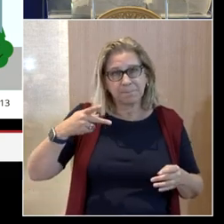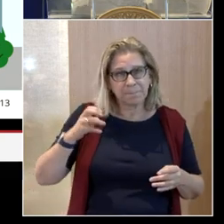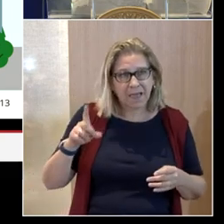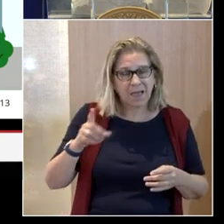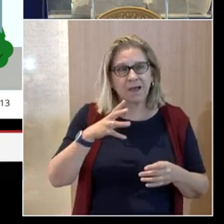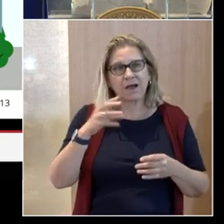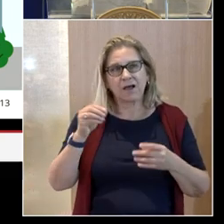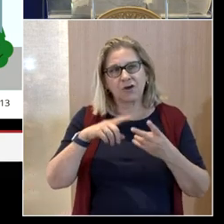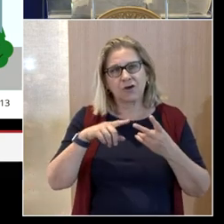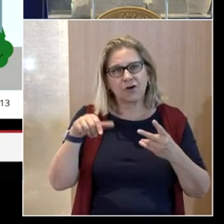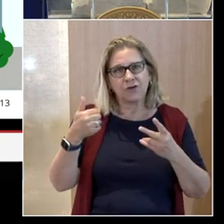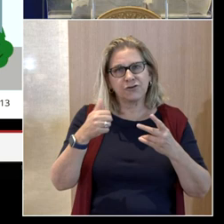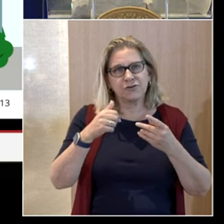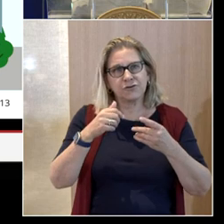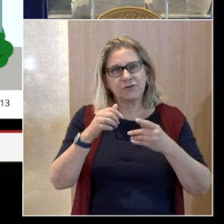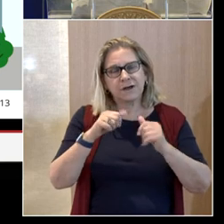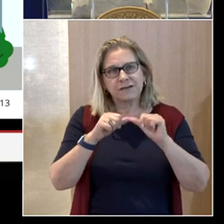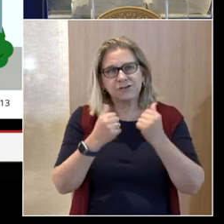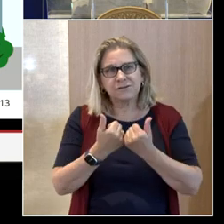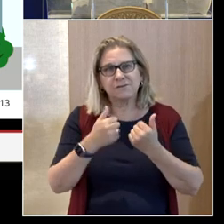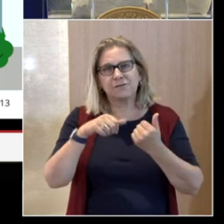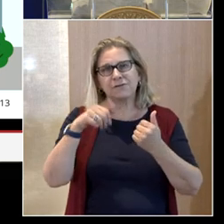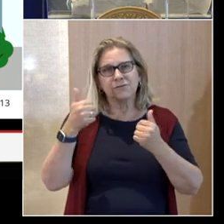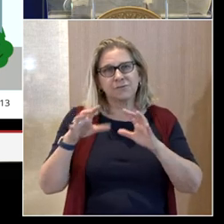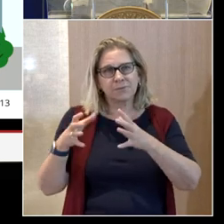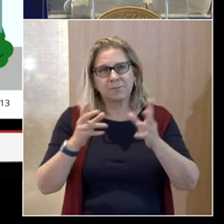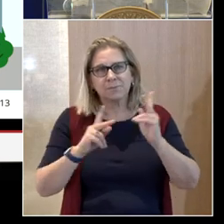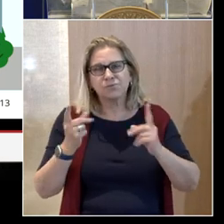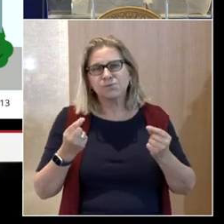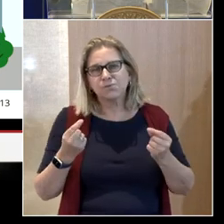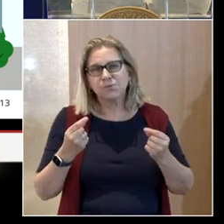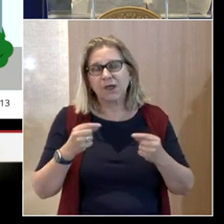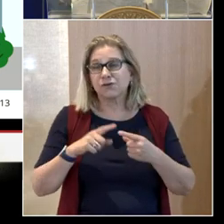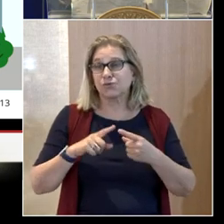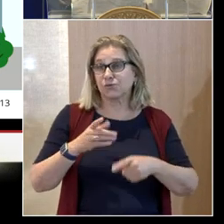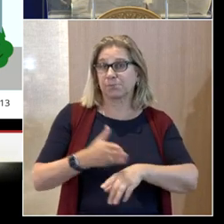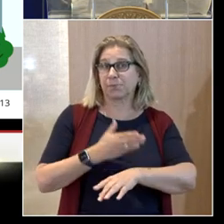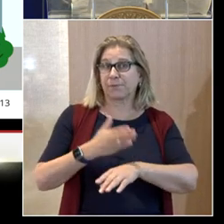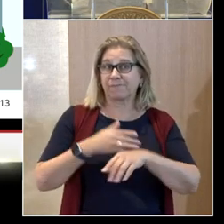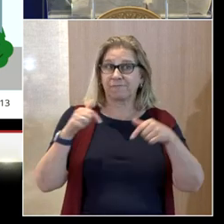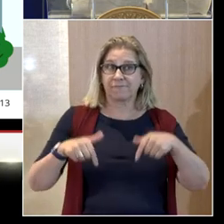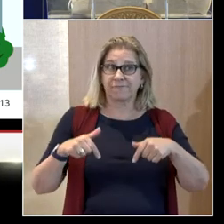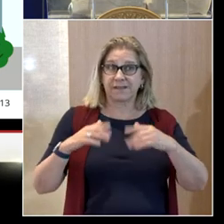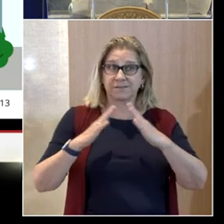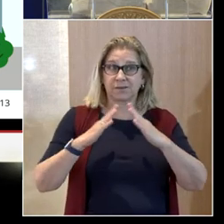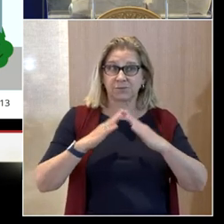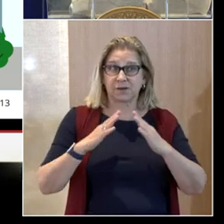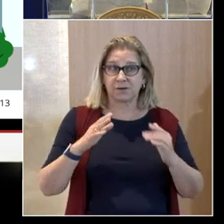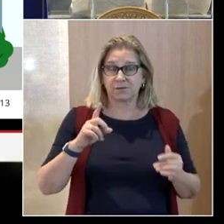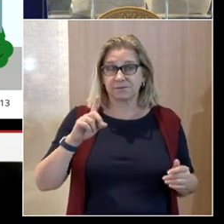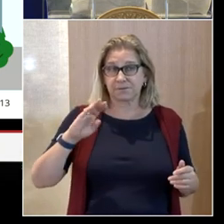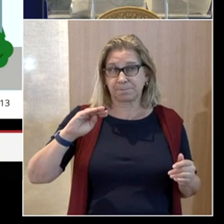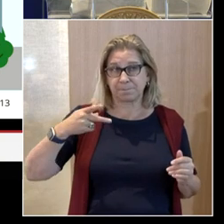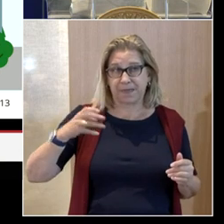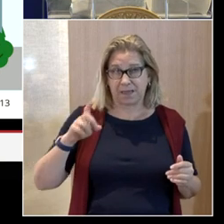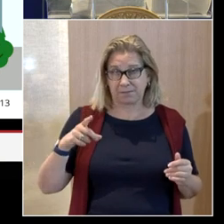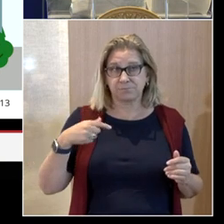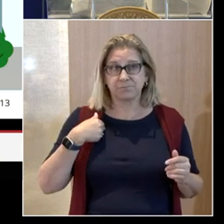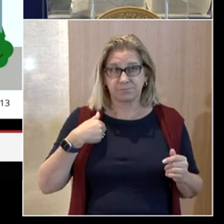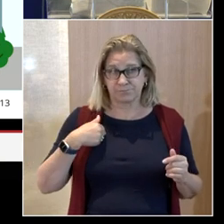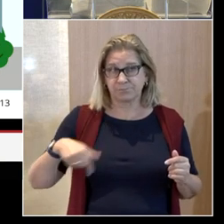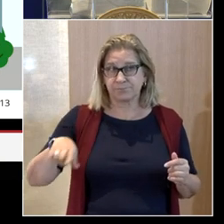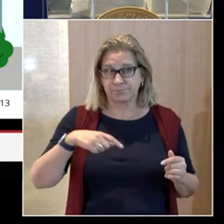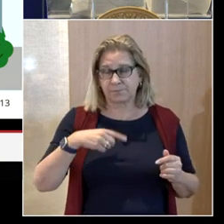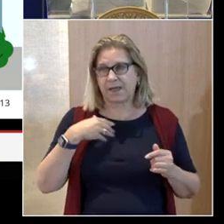for downtown's revitalization. Team members from DEMPED and district agencies are here in the room right now, so please raise